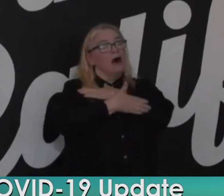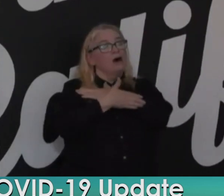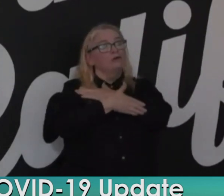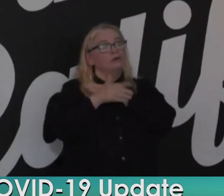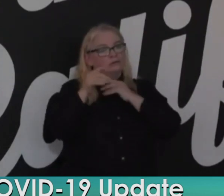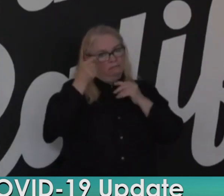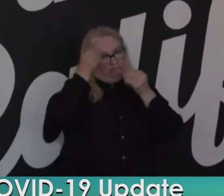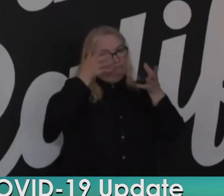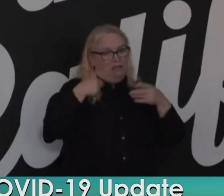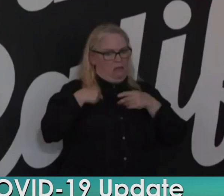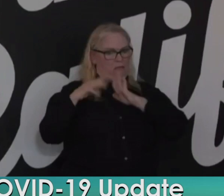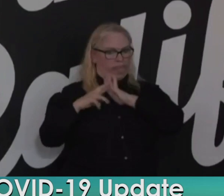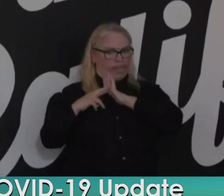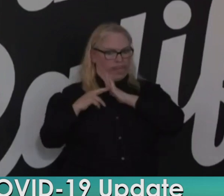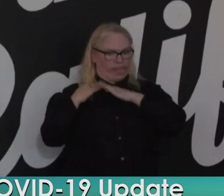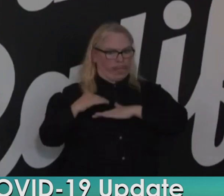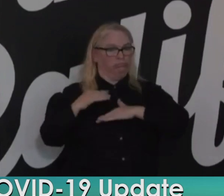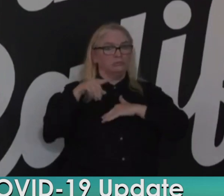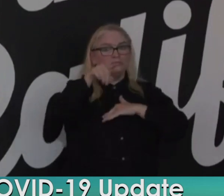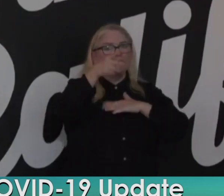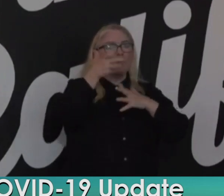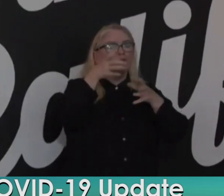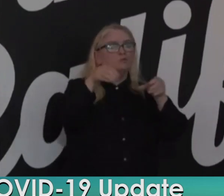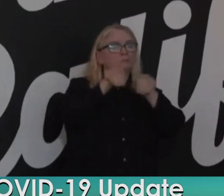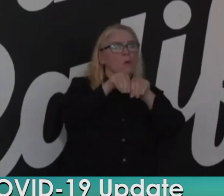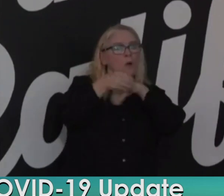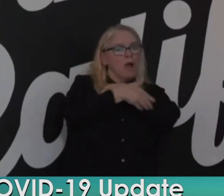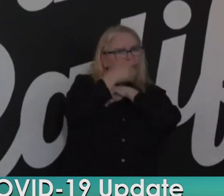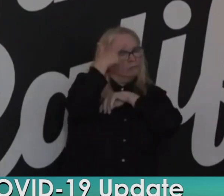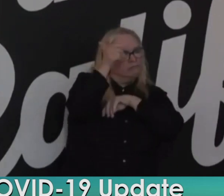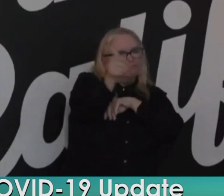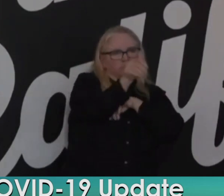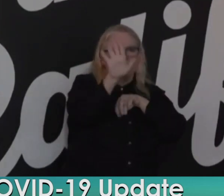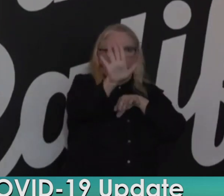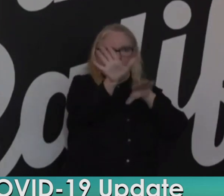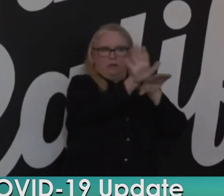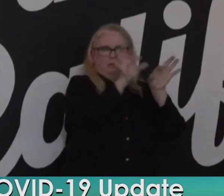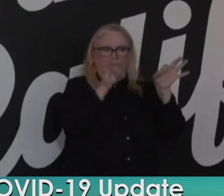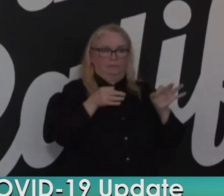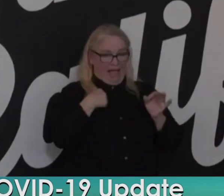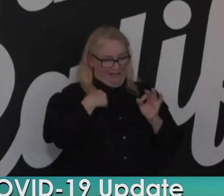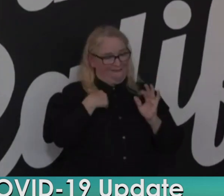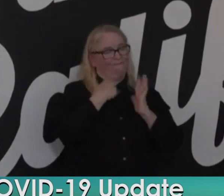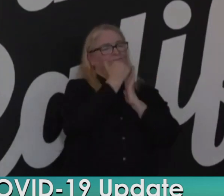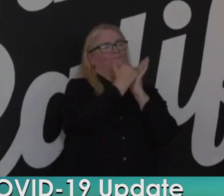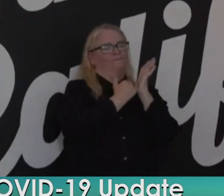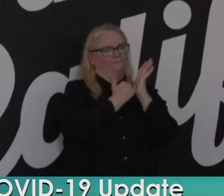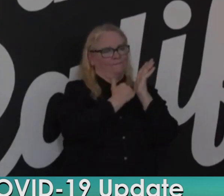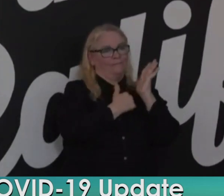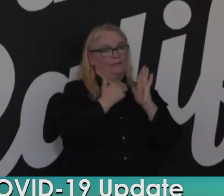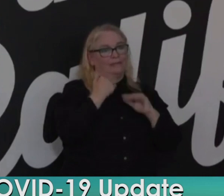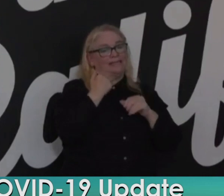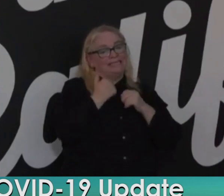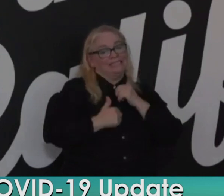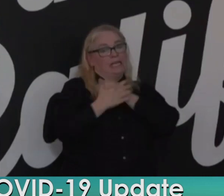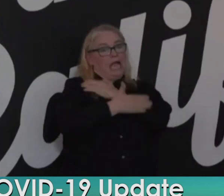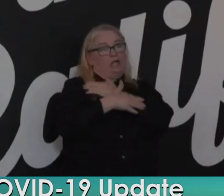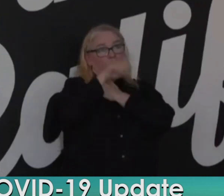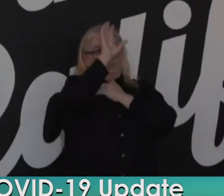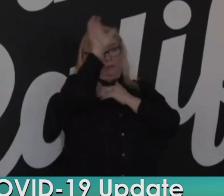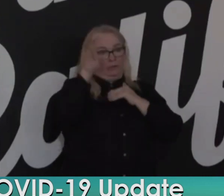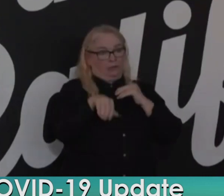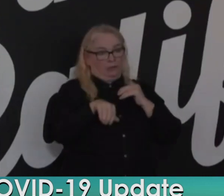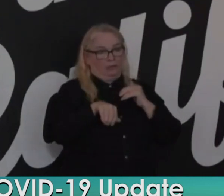that we have specific prescriptive requests of those counties before they can certify or